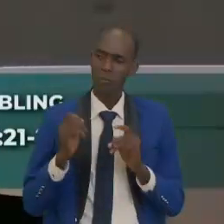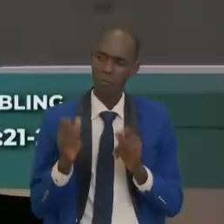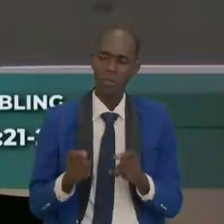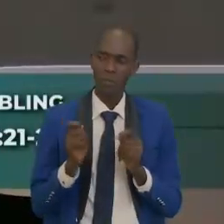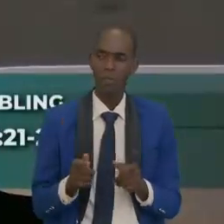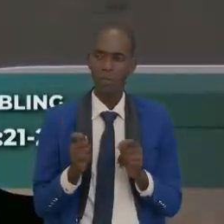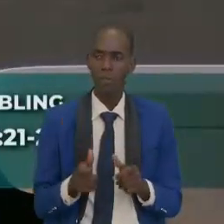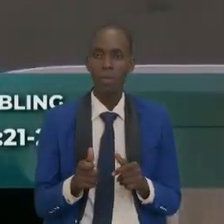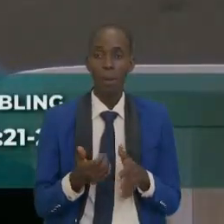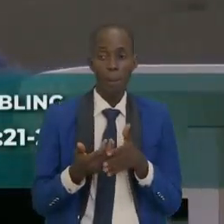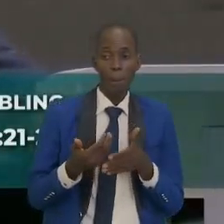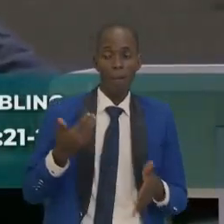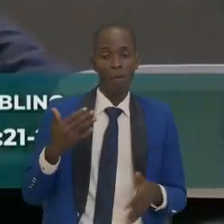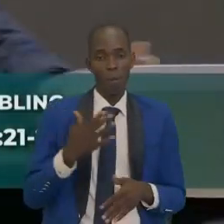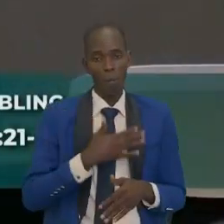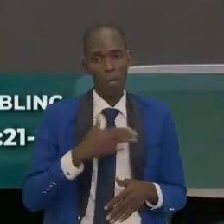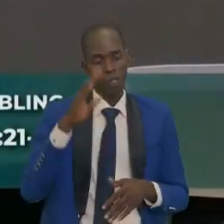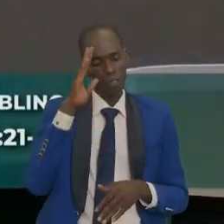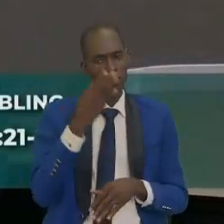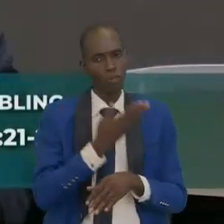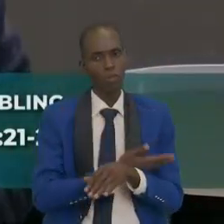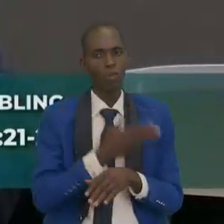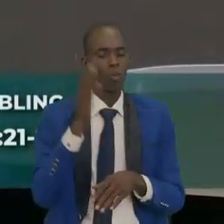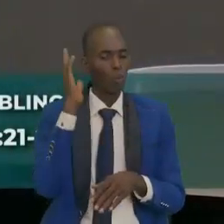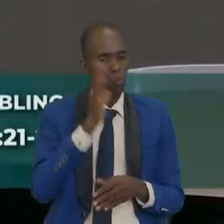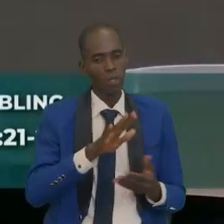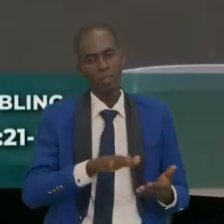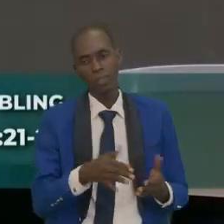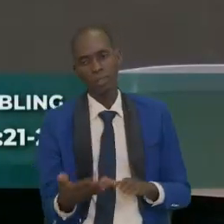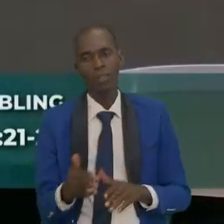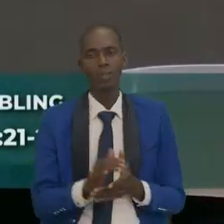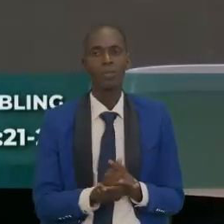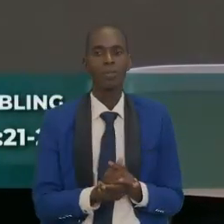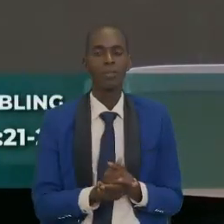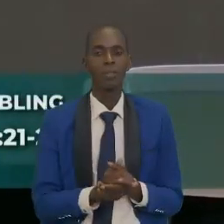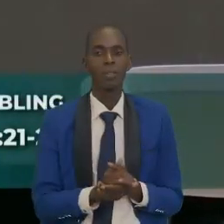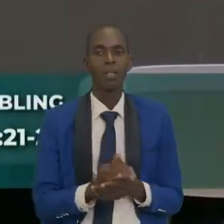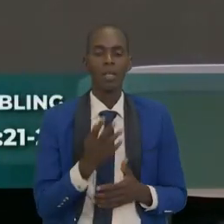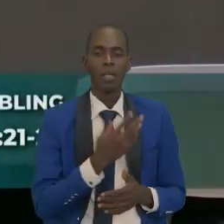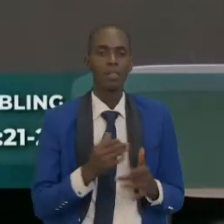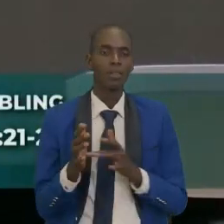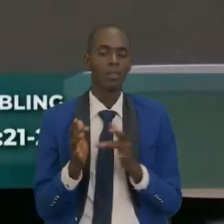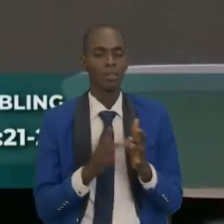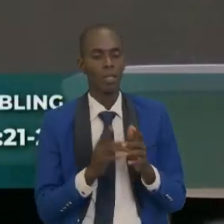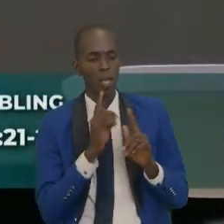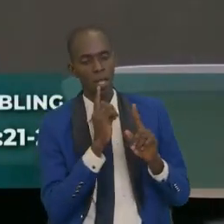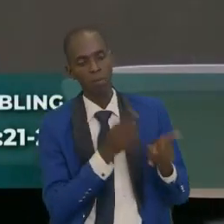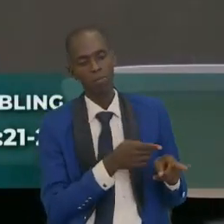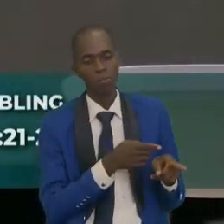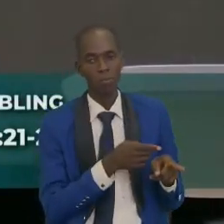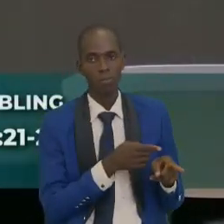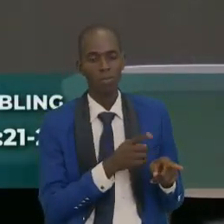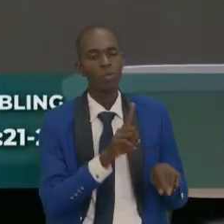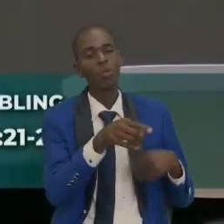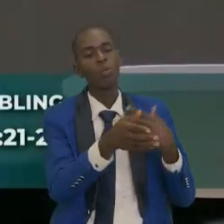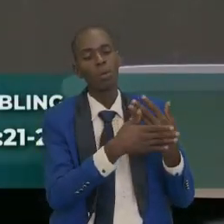before my son will die and Jesus said go back